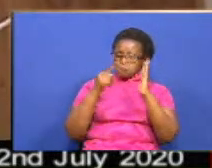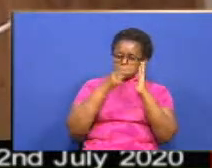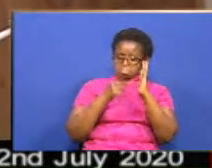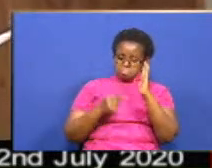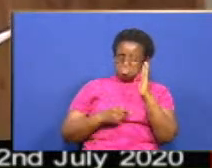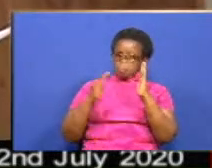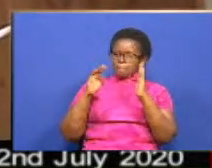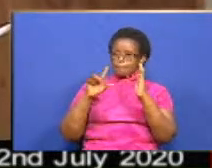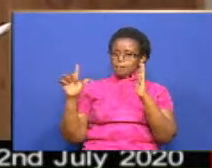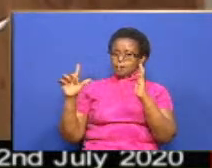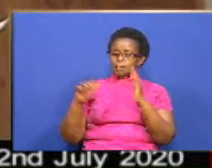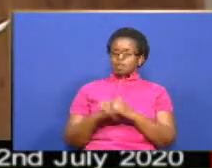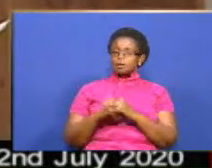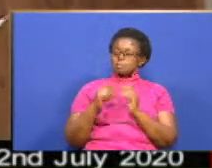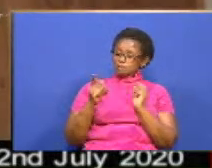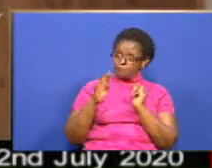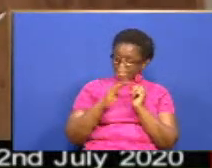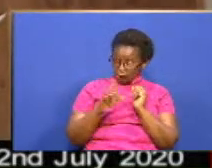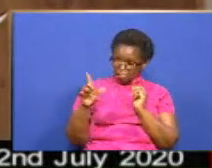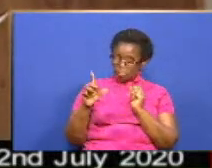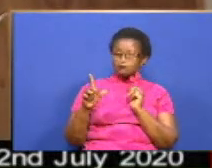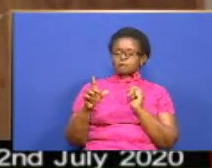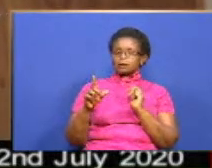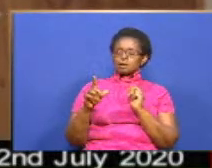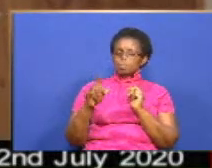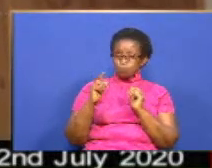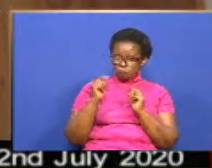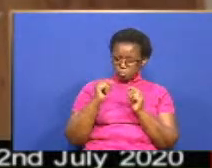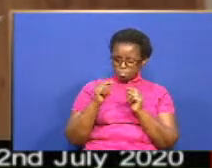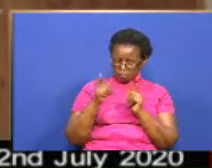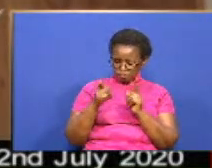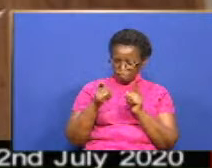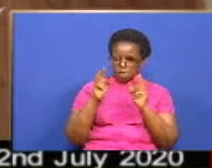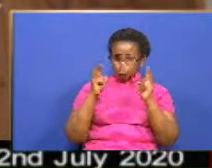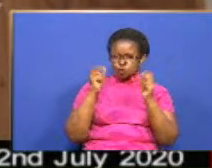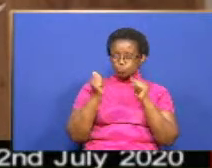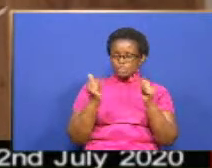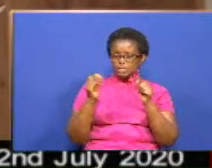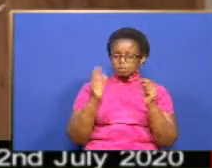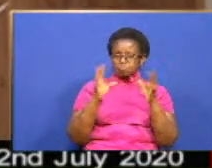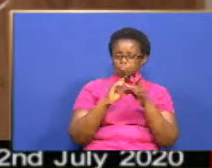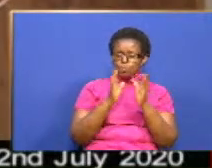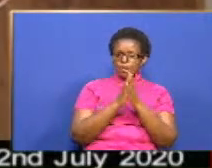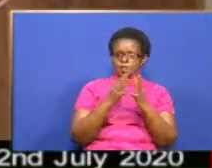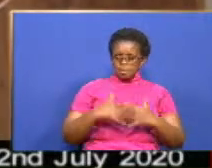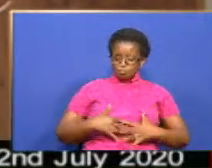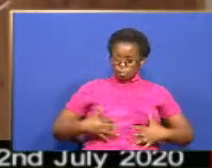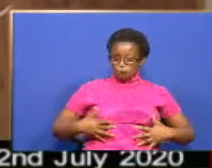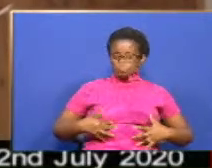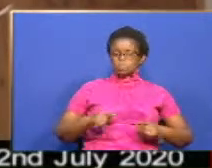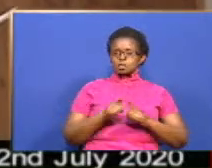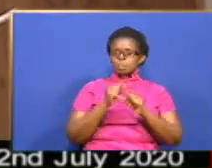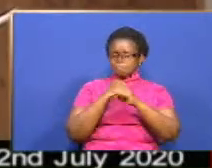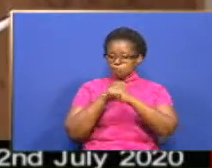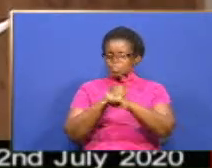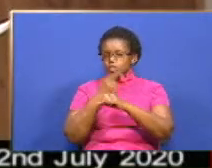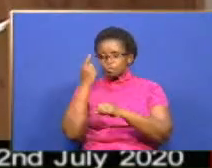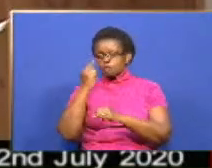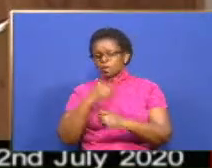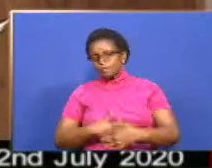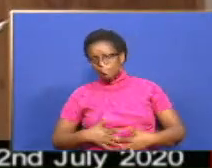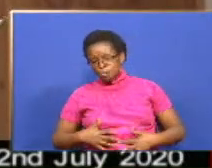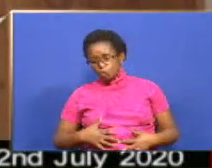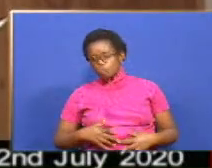bill that deal with the issue of refugees and their protection, first and foremost